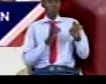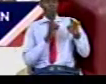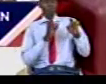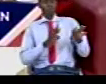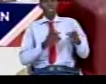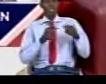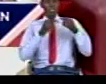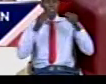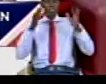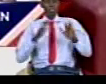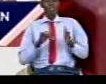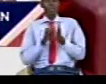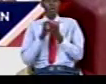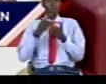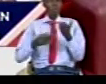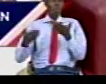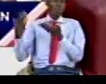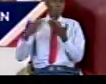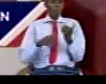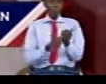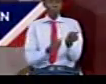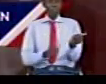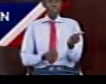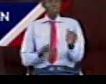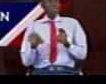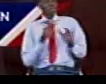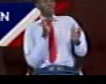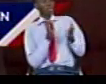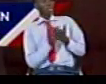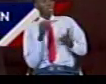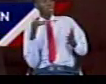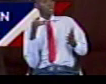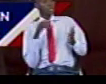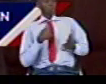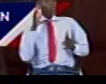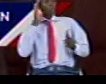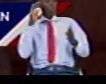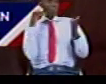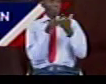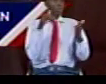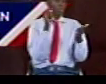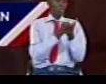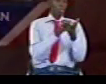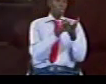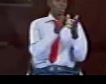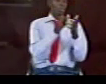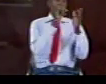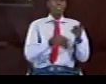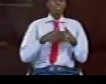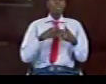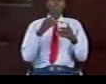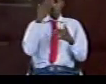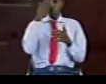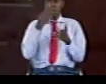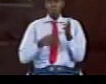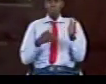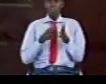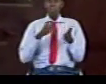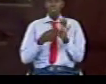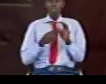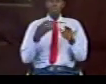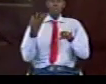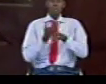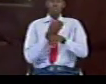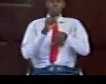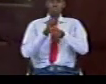brings backsliding. They did that to me, I'll do it to them again. You know what that means? You know, they throw a stone at you and